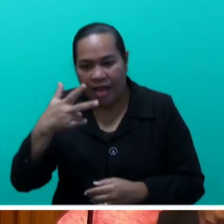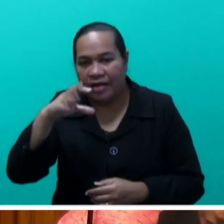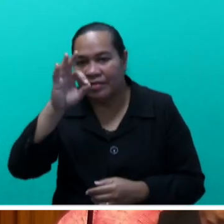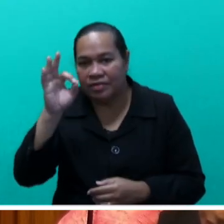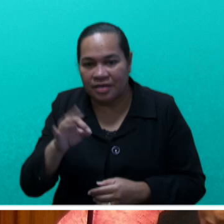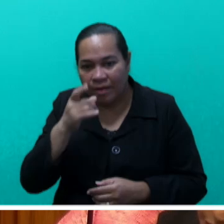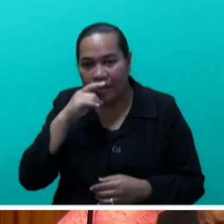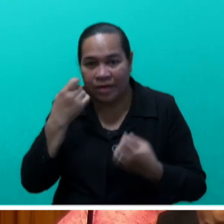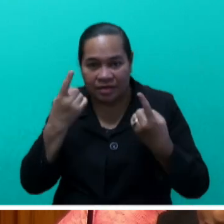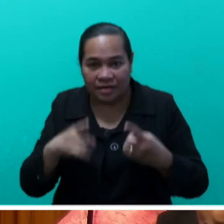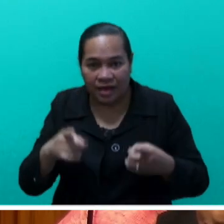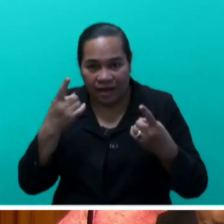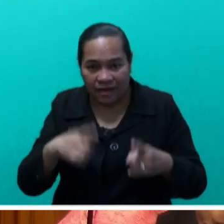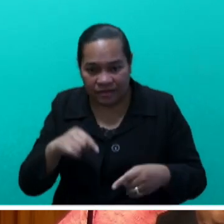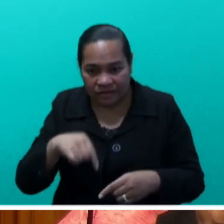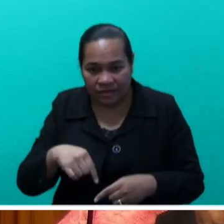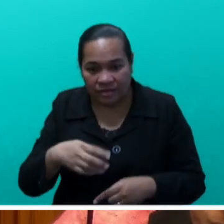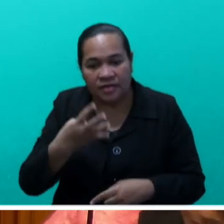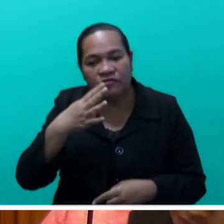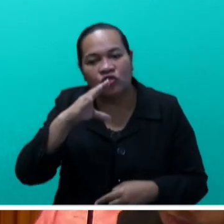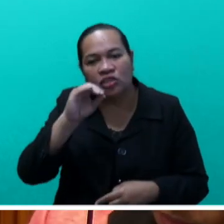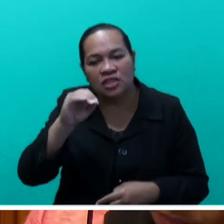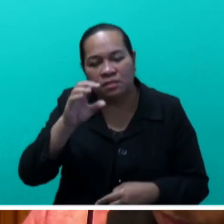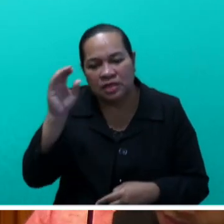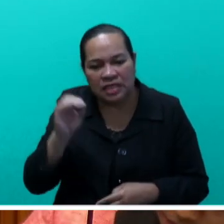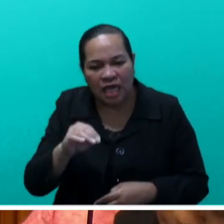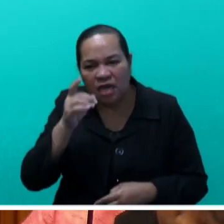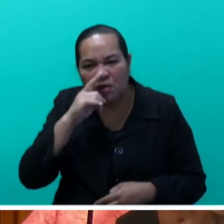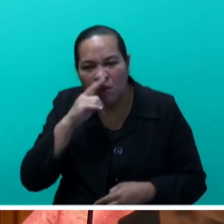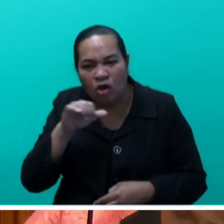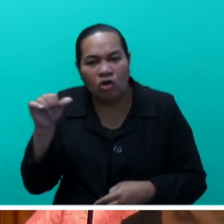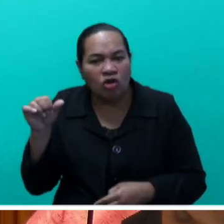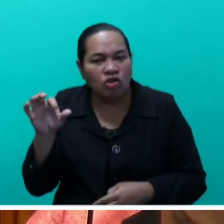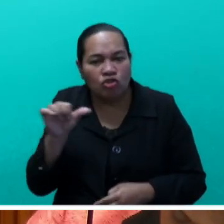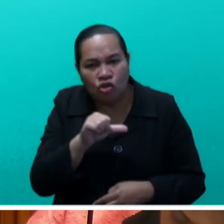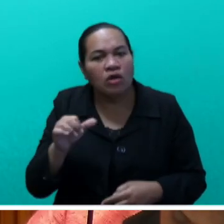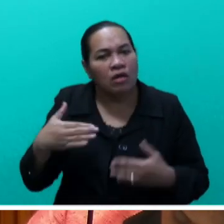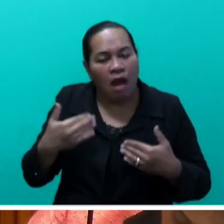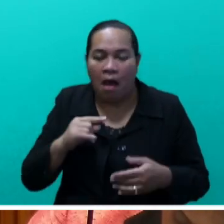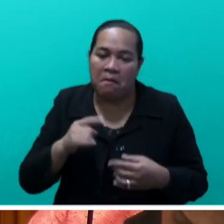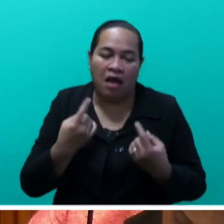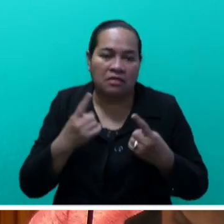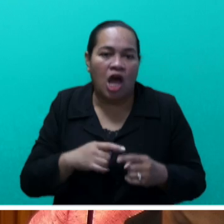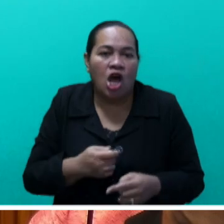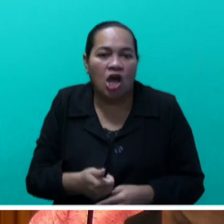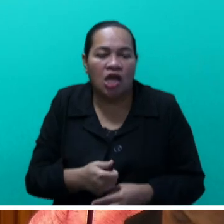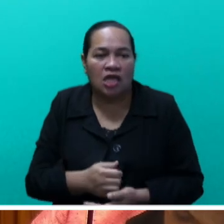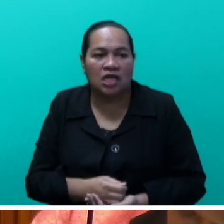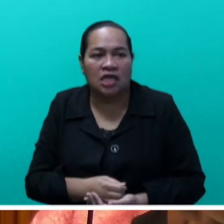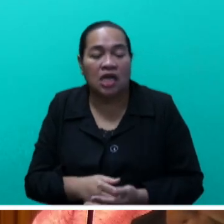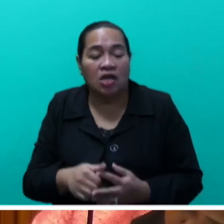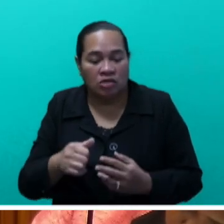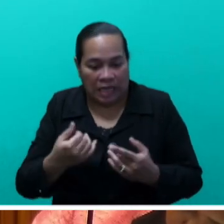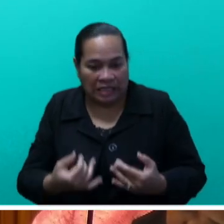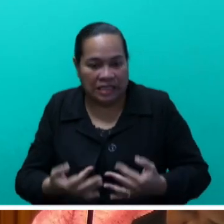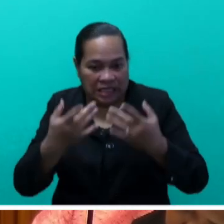deaths in the country and 40% of premature deaths. In the recently published Republic of Fiji Vital Statistics